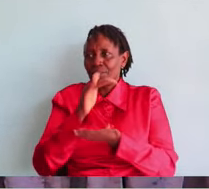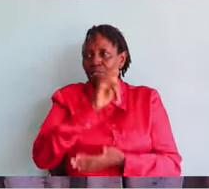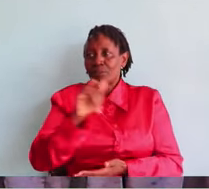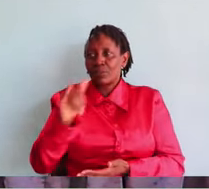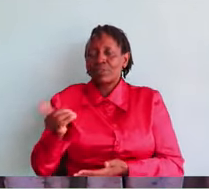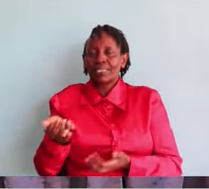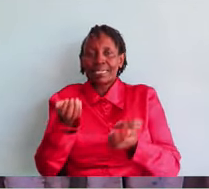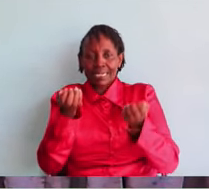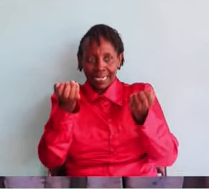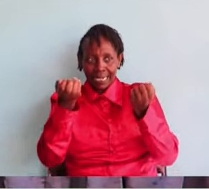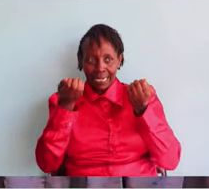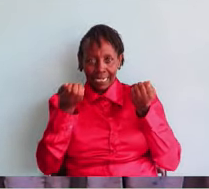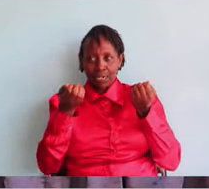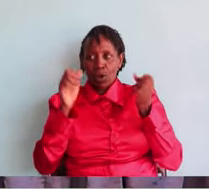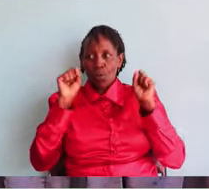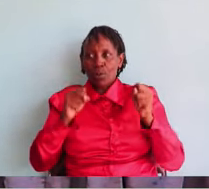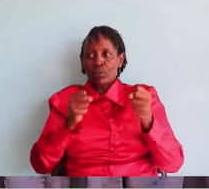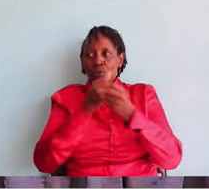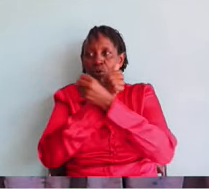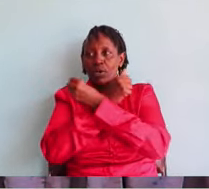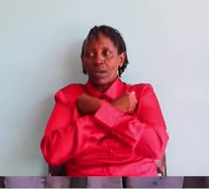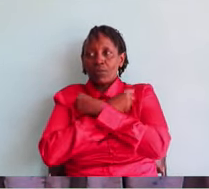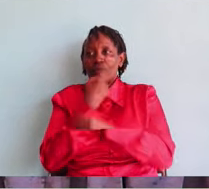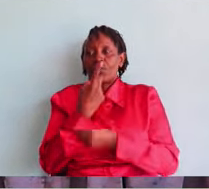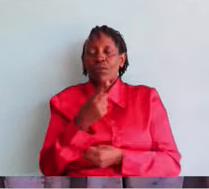learn something here from them.